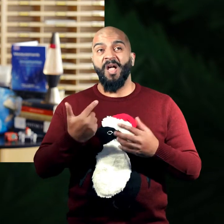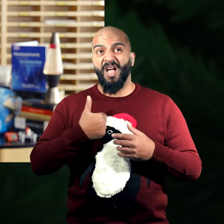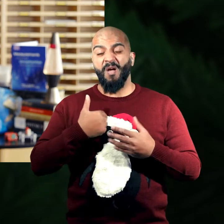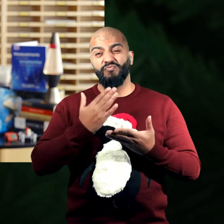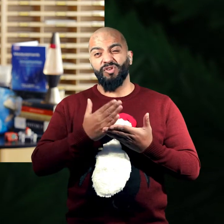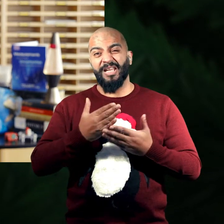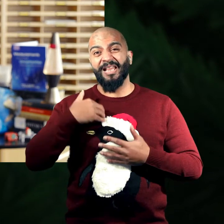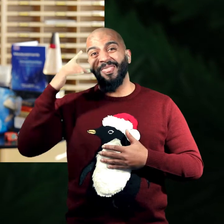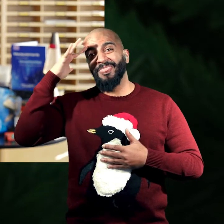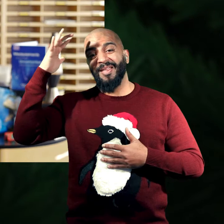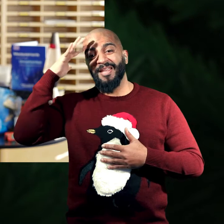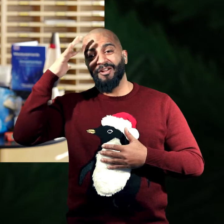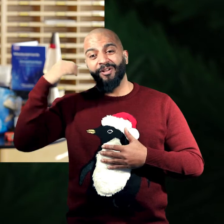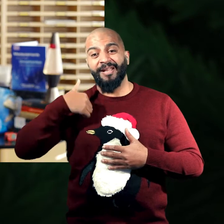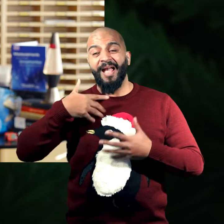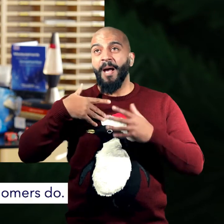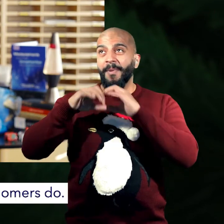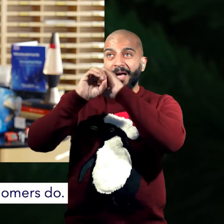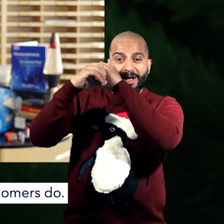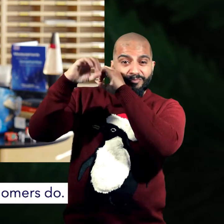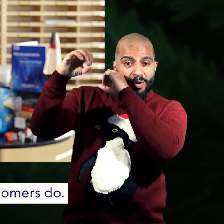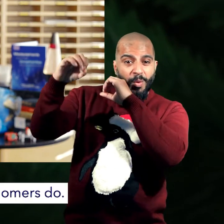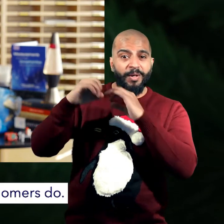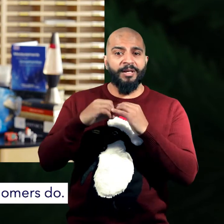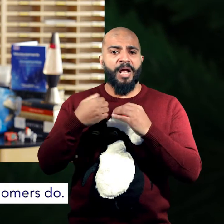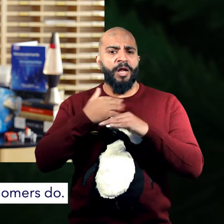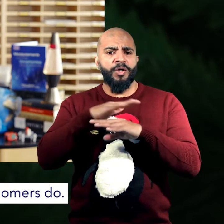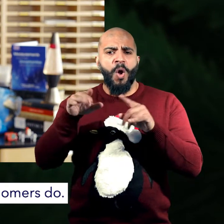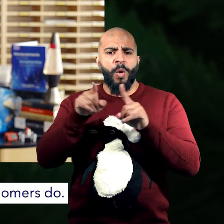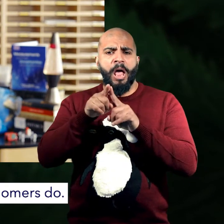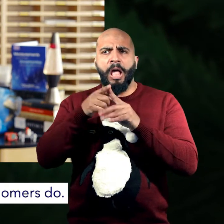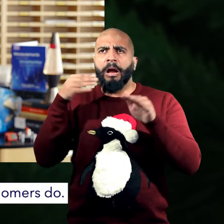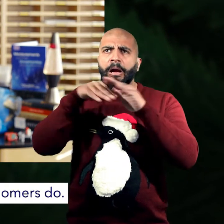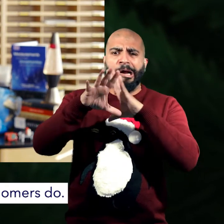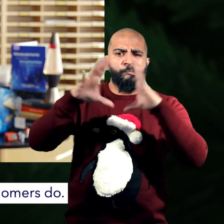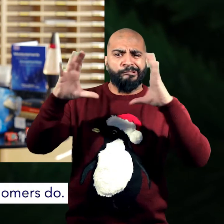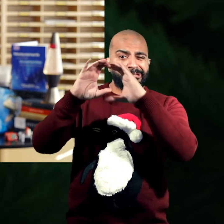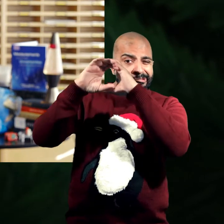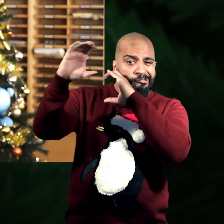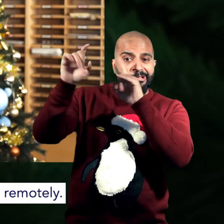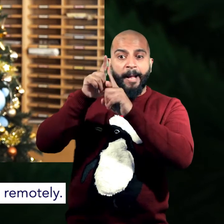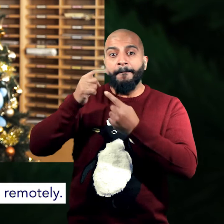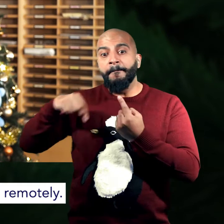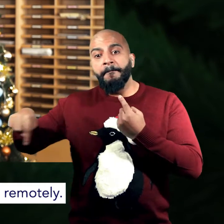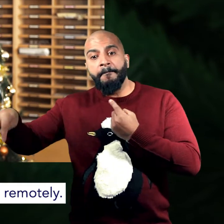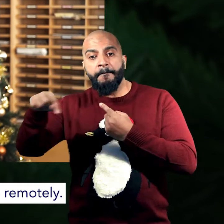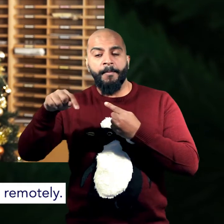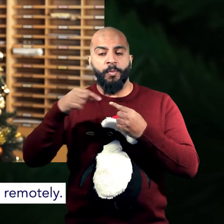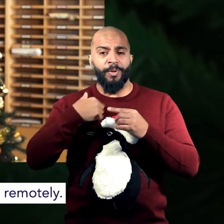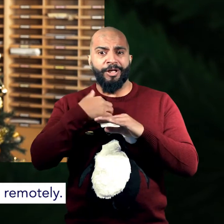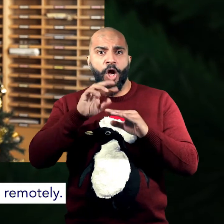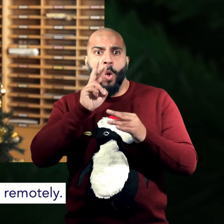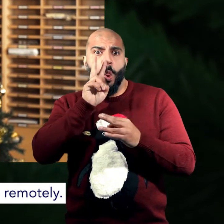I'm a theorist. I'm an astronomer, but I don't actually go to telescopes like some astronomers do. I don't look